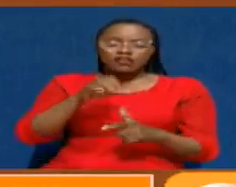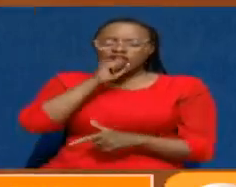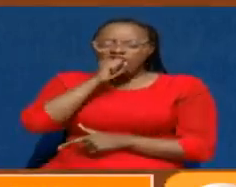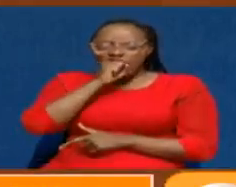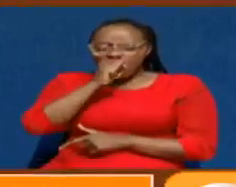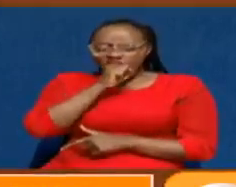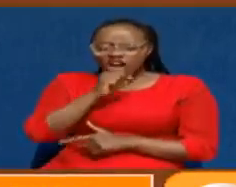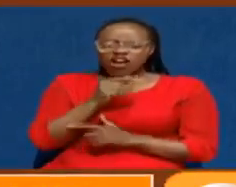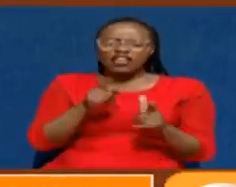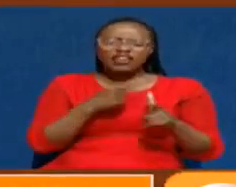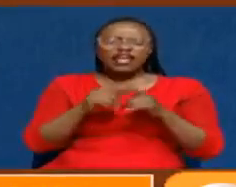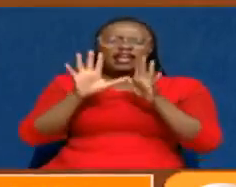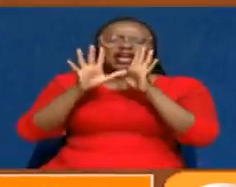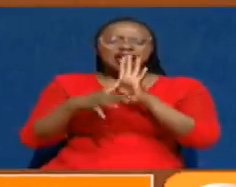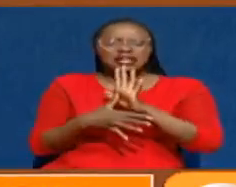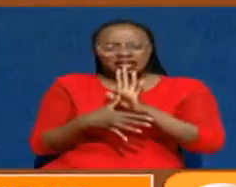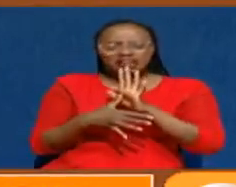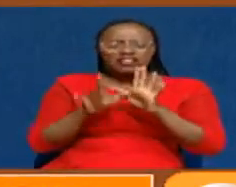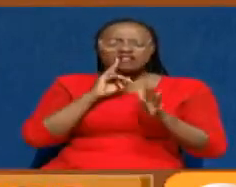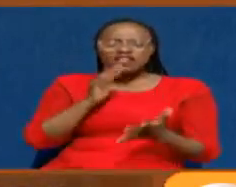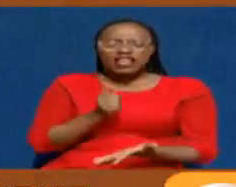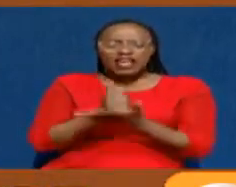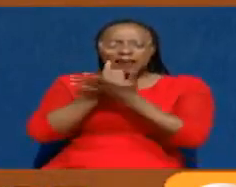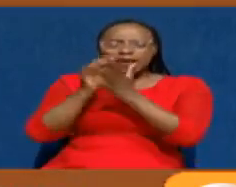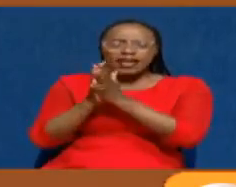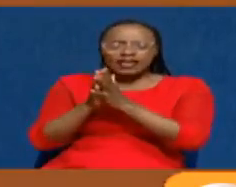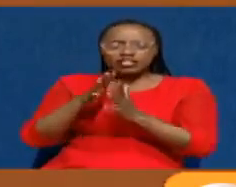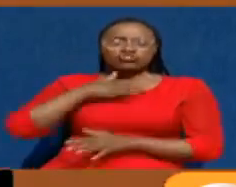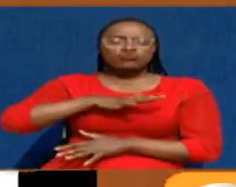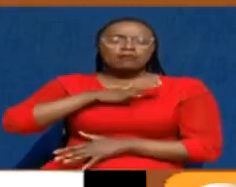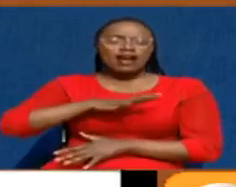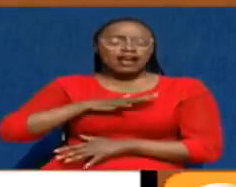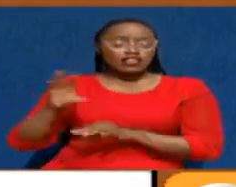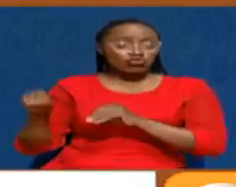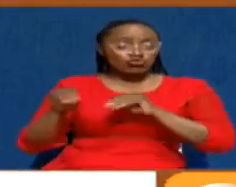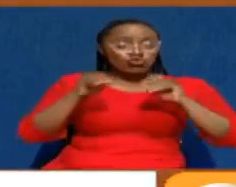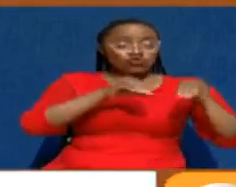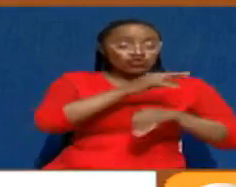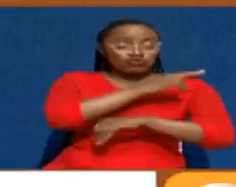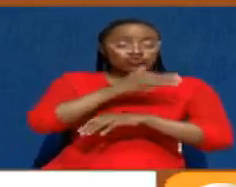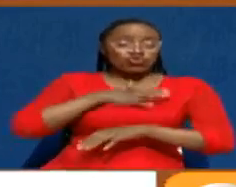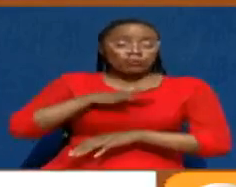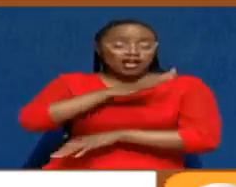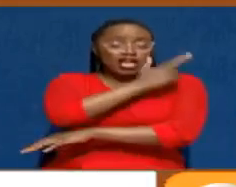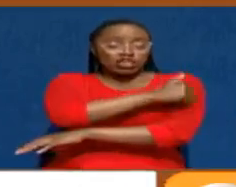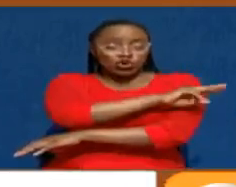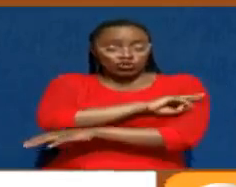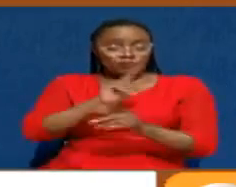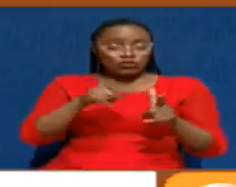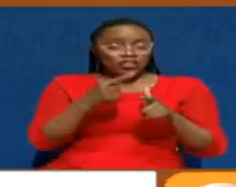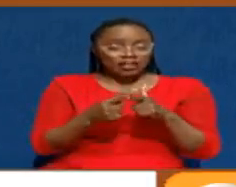kohoa. Wakatuambia they'll have to refer her to Mbagathi Hospital. So we wait for Mbagathi guys